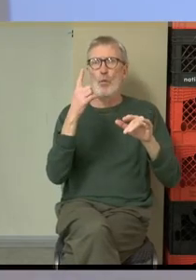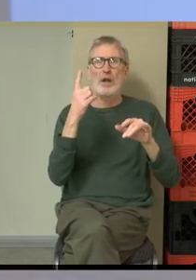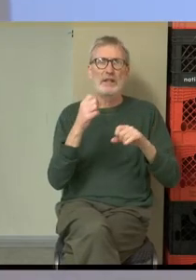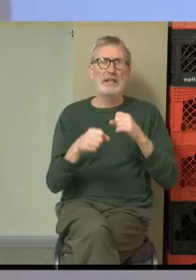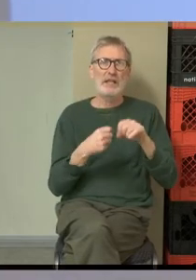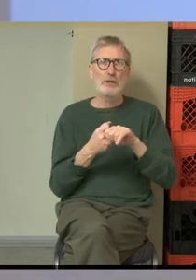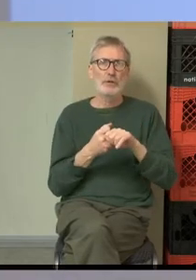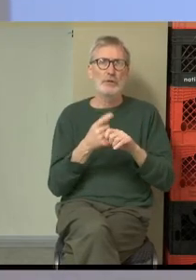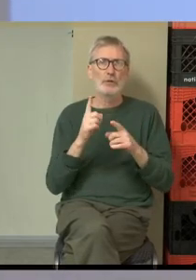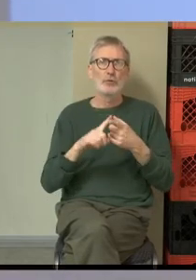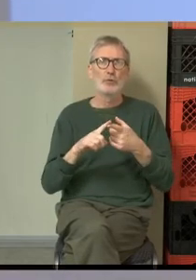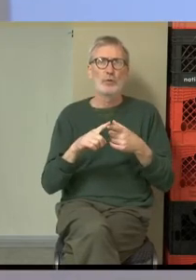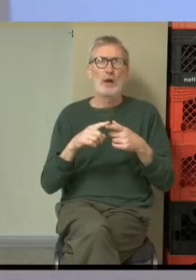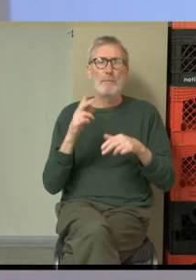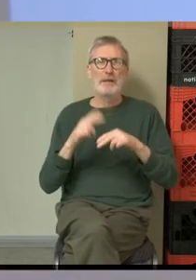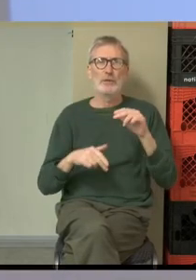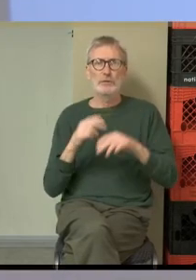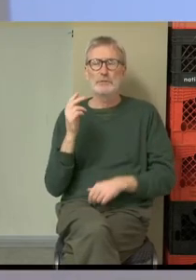to complete. So,